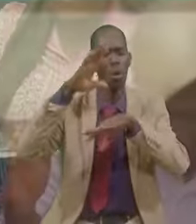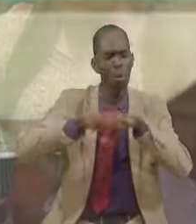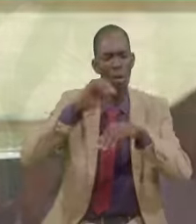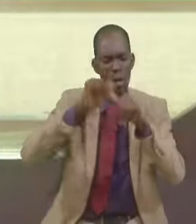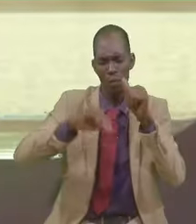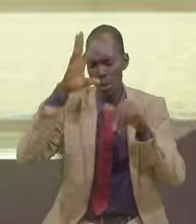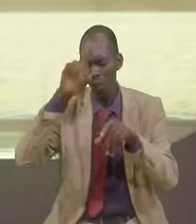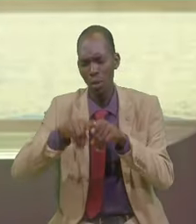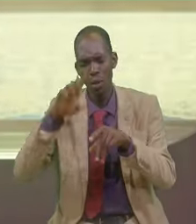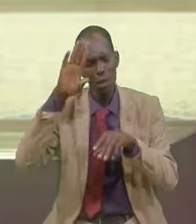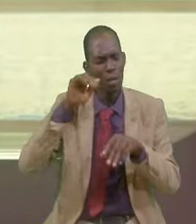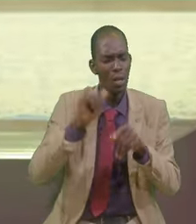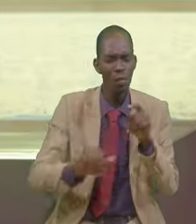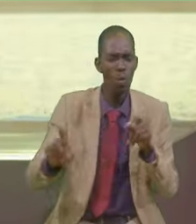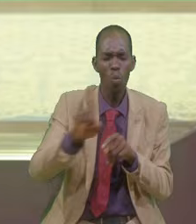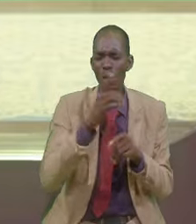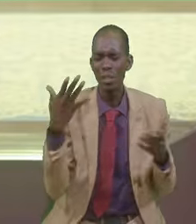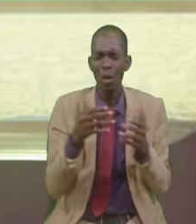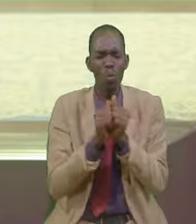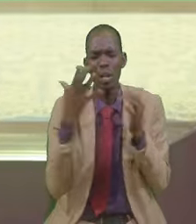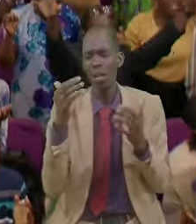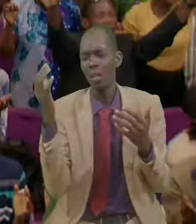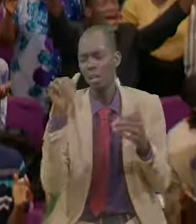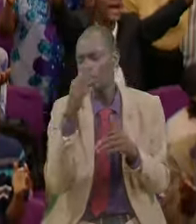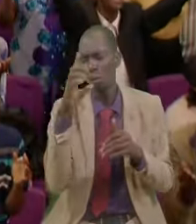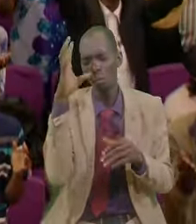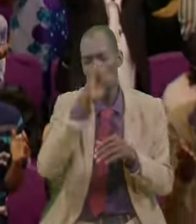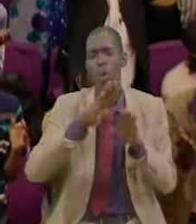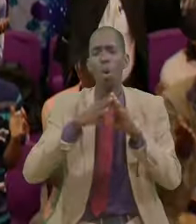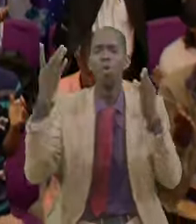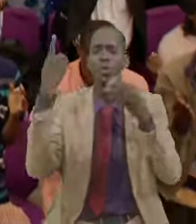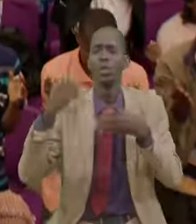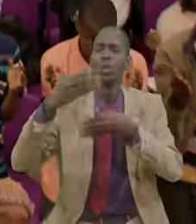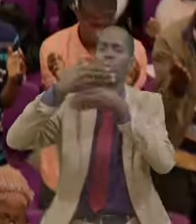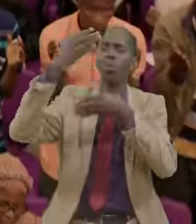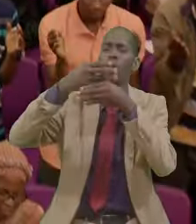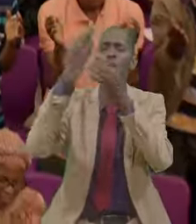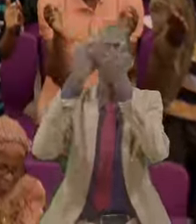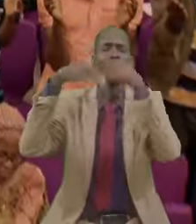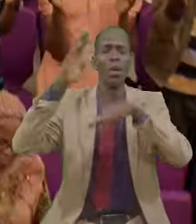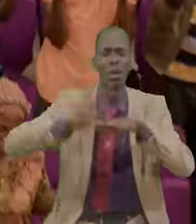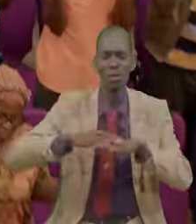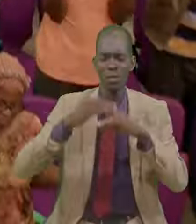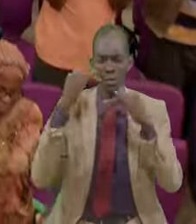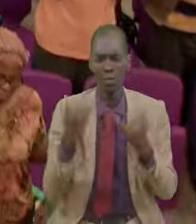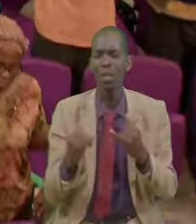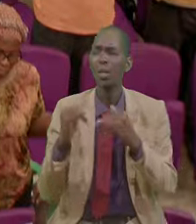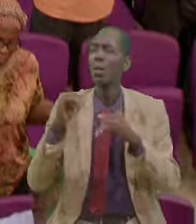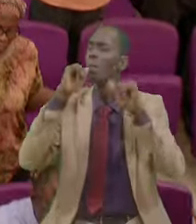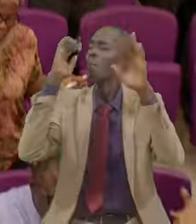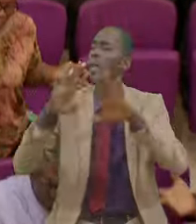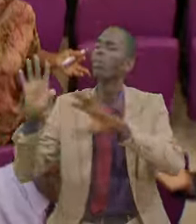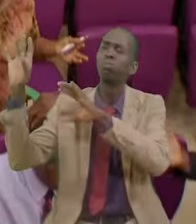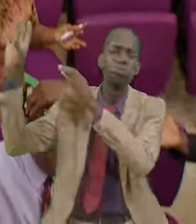tonight, without exception, open the windows of heaven. Shower it down. Blessing, shower